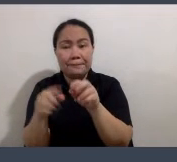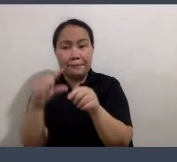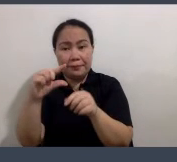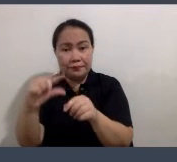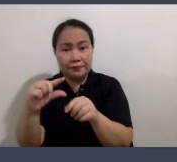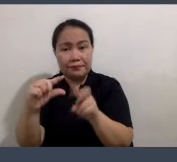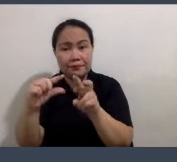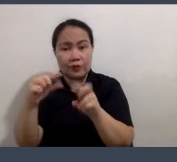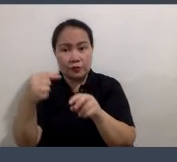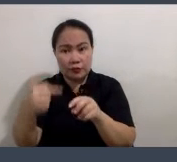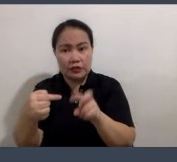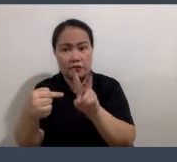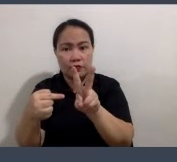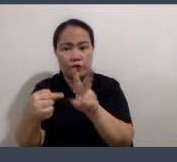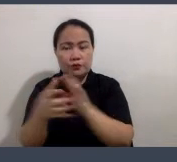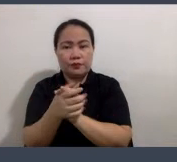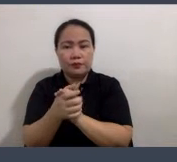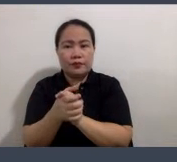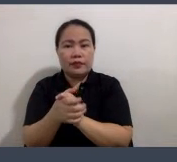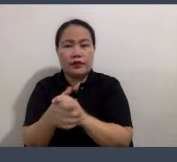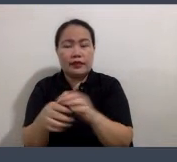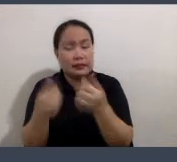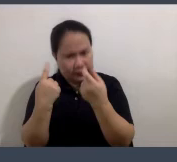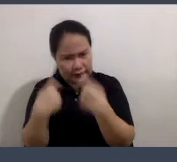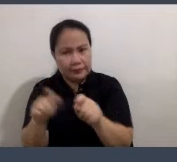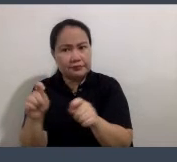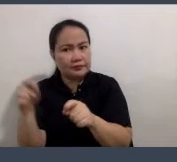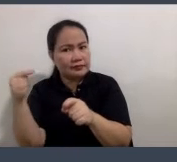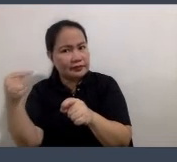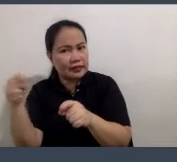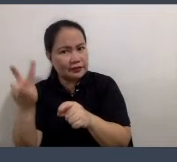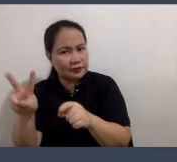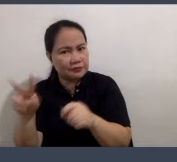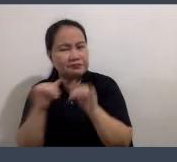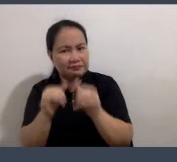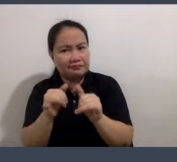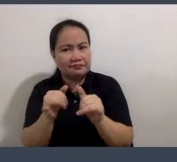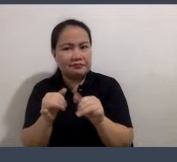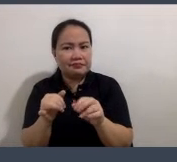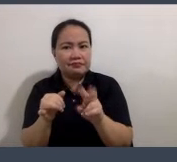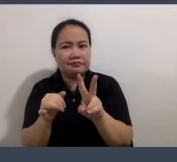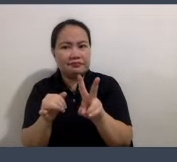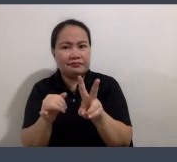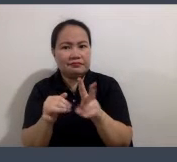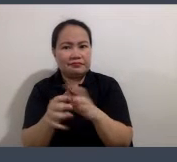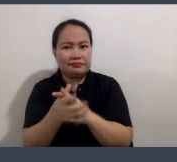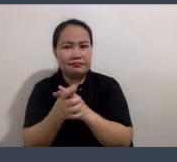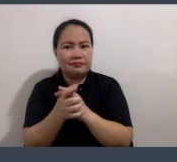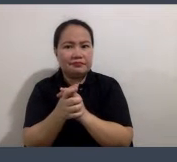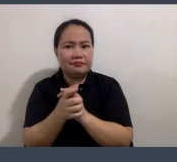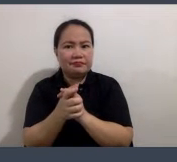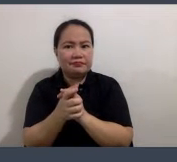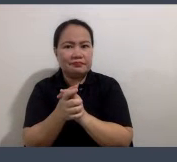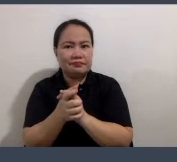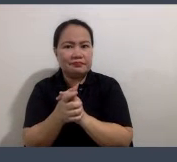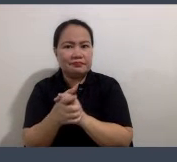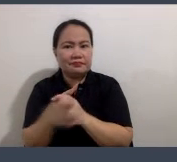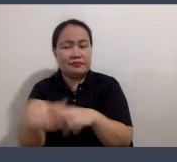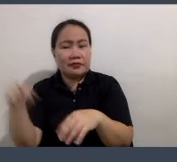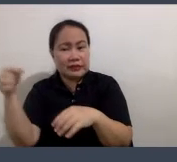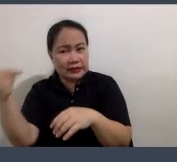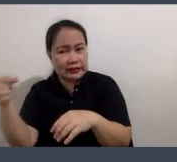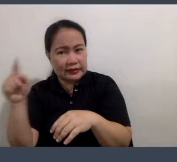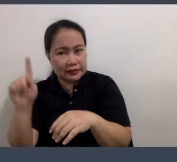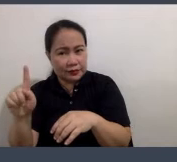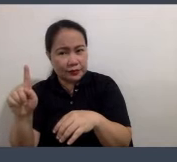or equal to positive 2. So, let's try. If this is negative 2, so that is 2. Eh, and sabi naman ay equal. If this